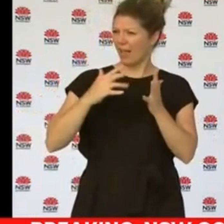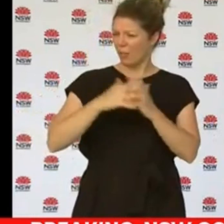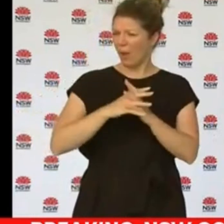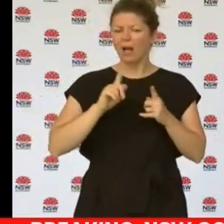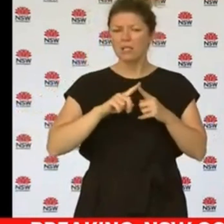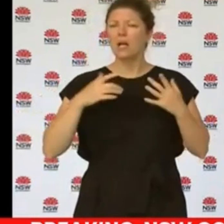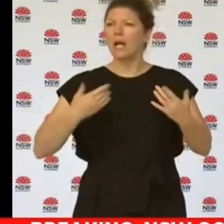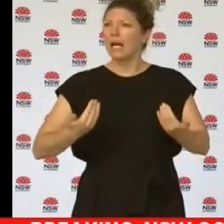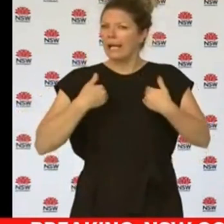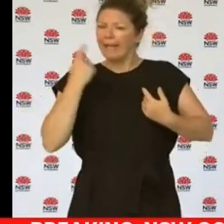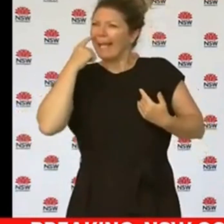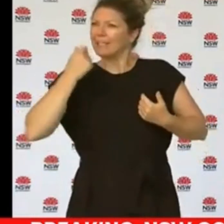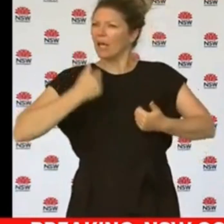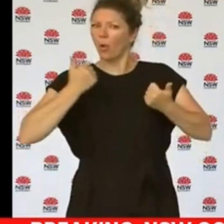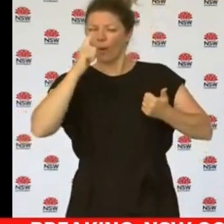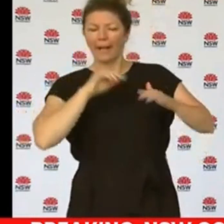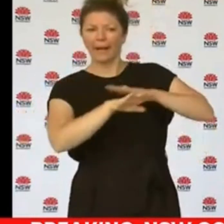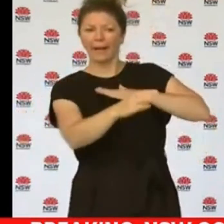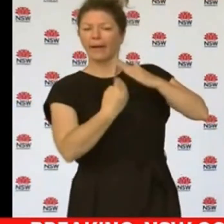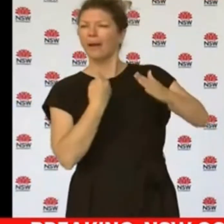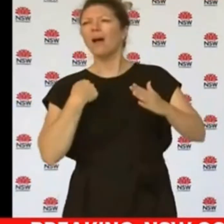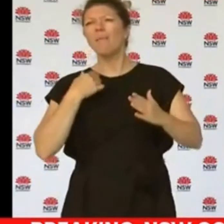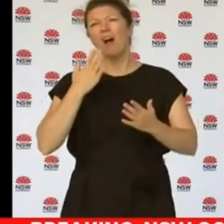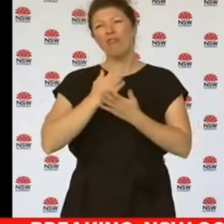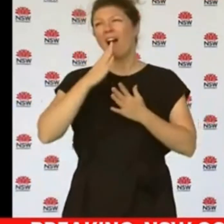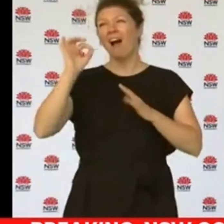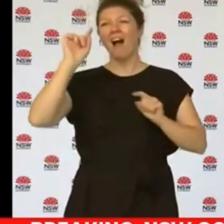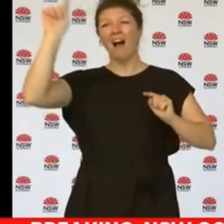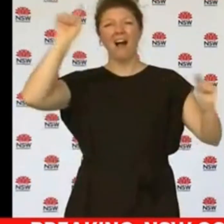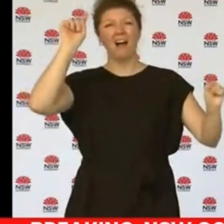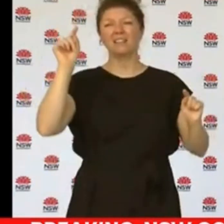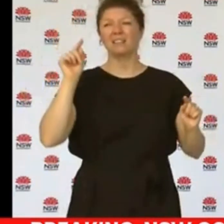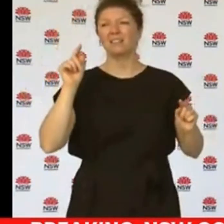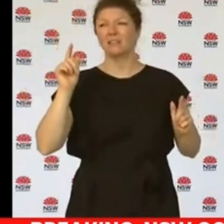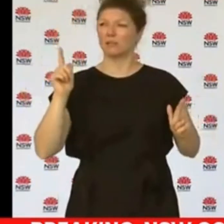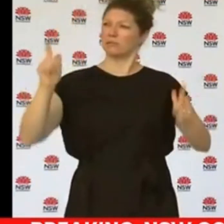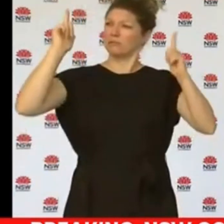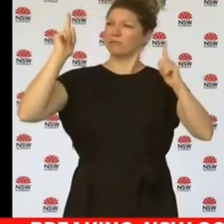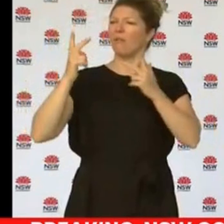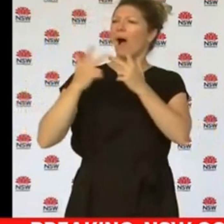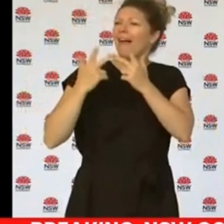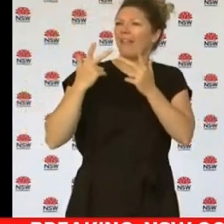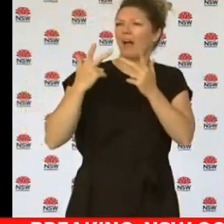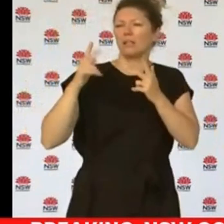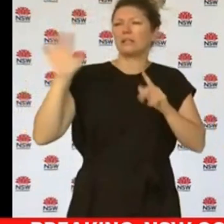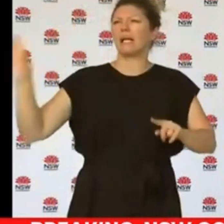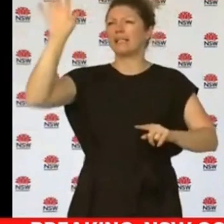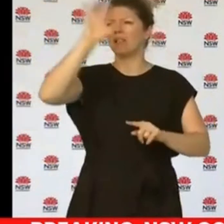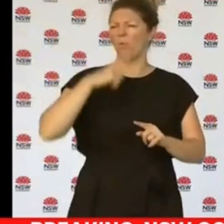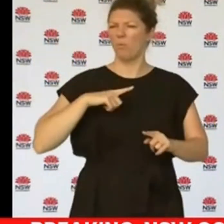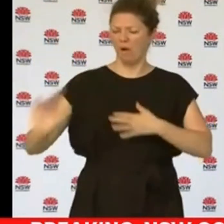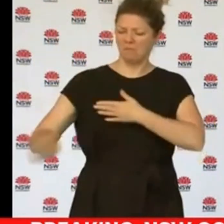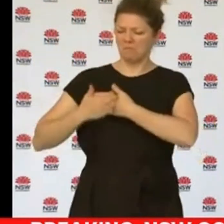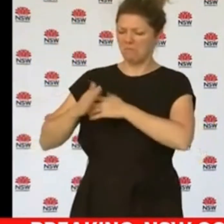keeping the virus at bay. And it's a difficult balance. But I just ask other state leaders to please talk to us before they close their border to New South